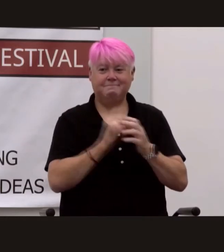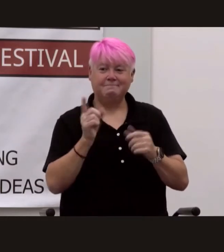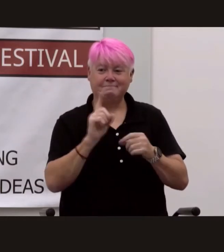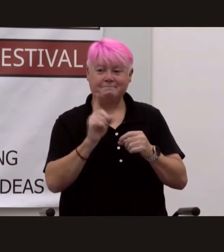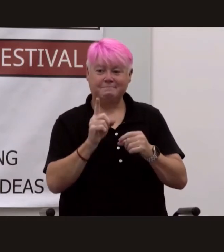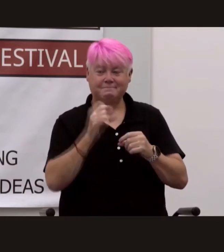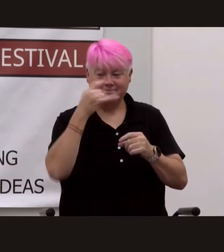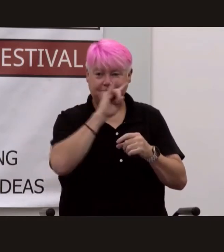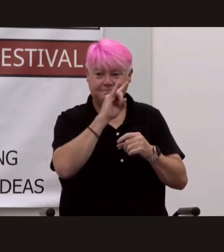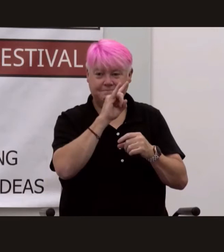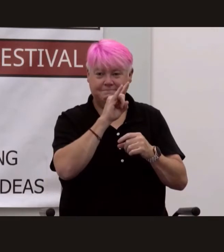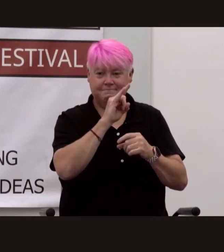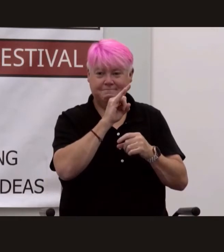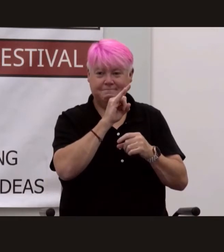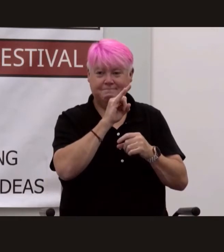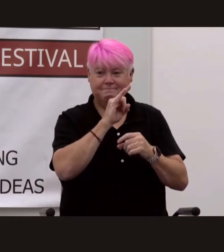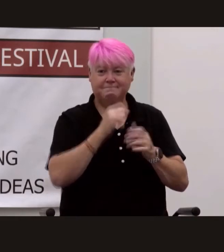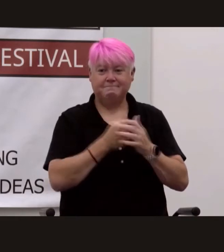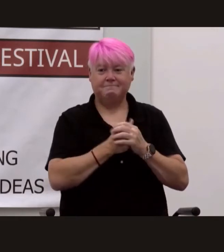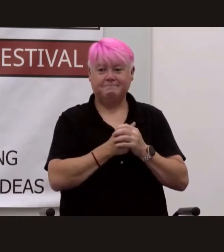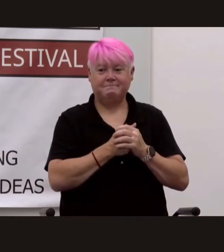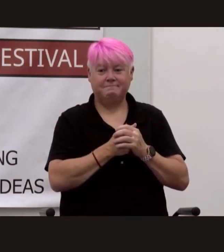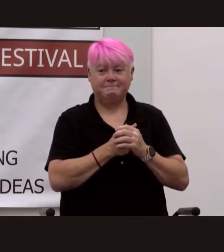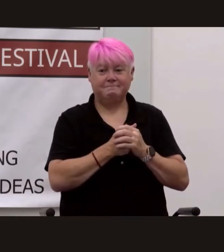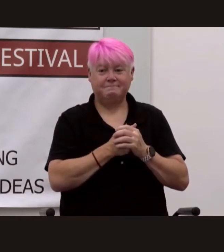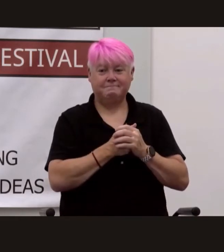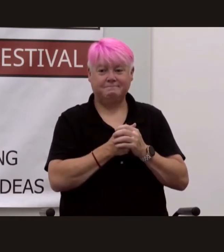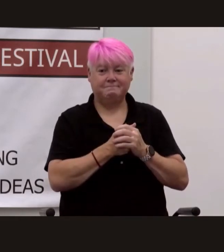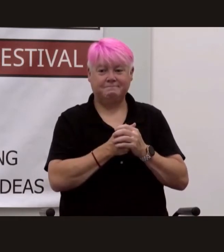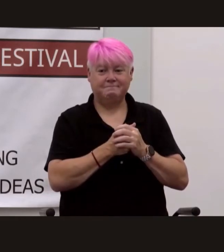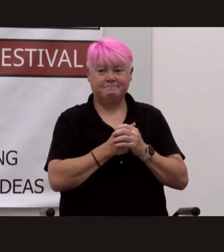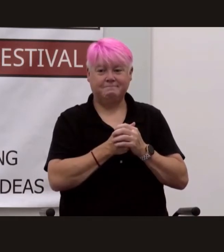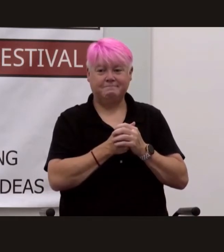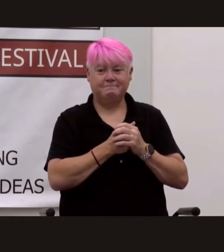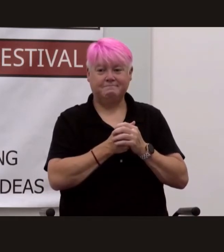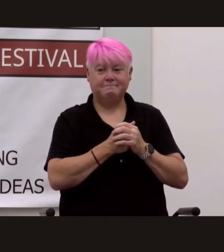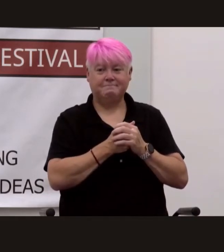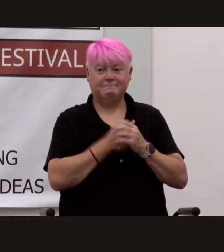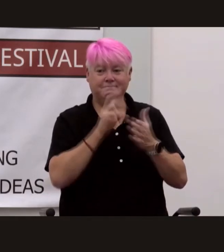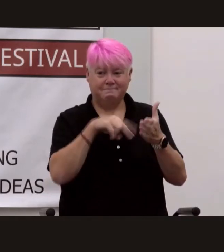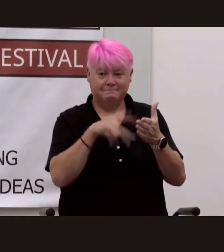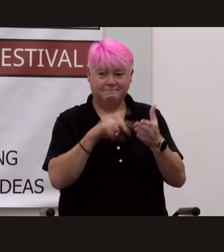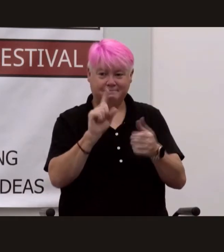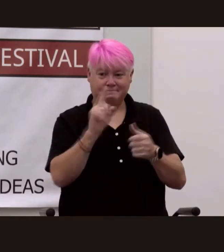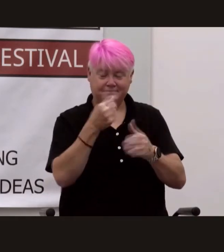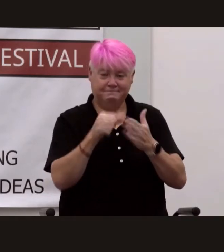kid. And I'll just read the first page.